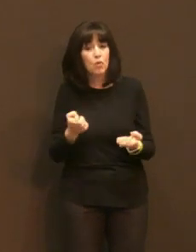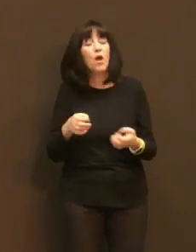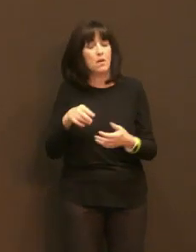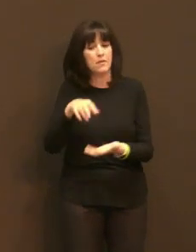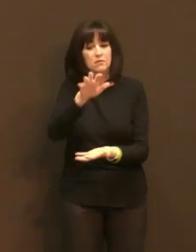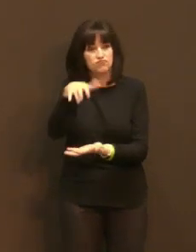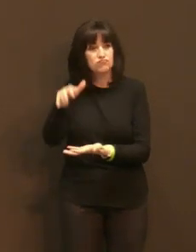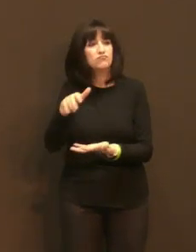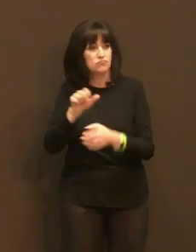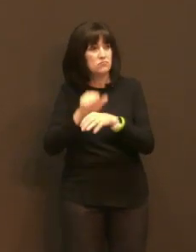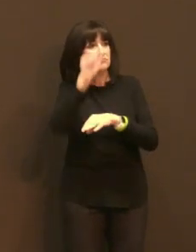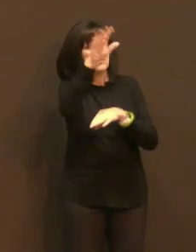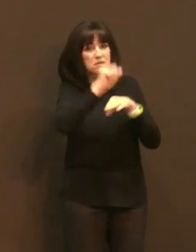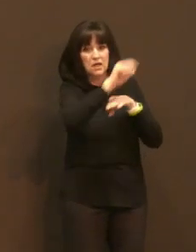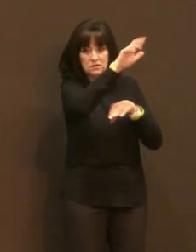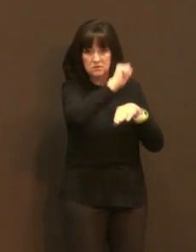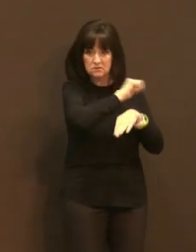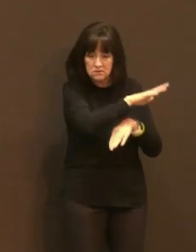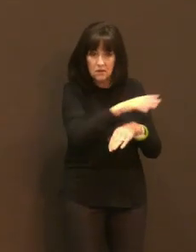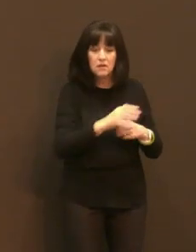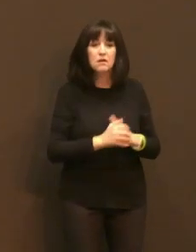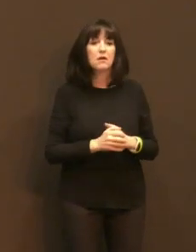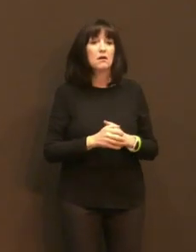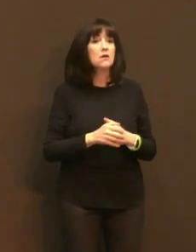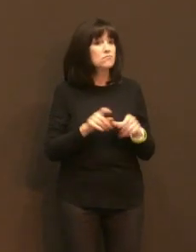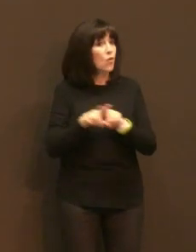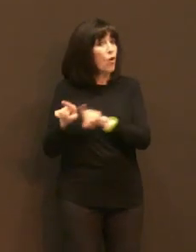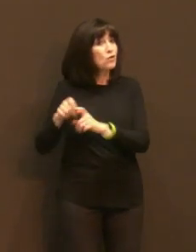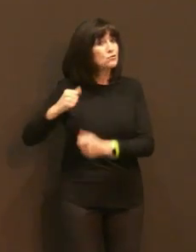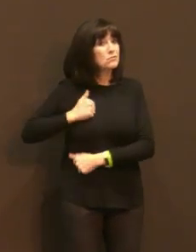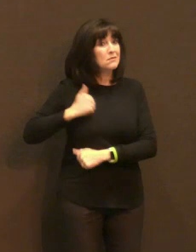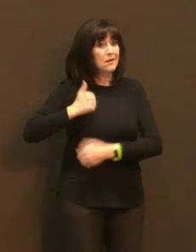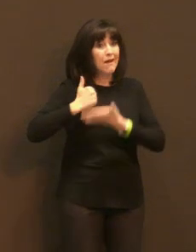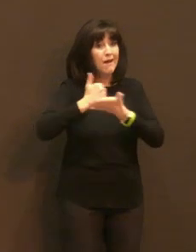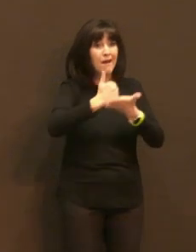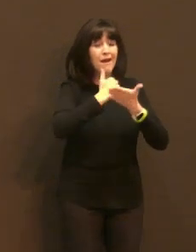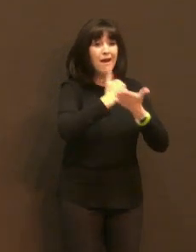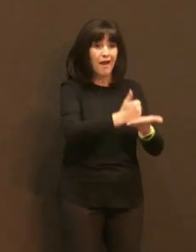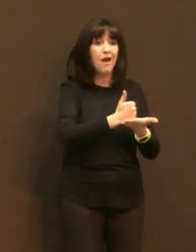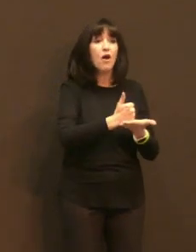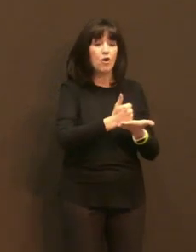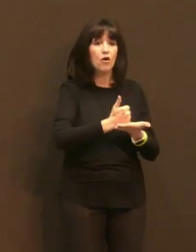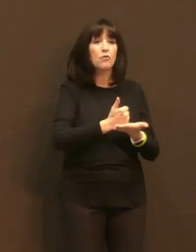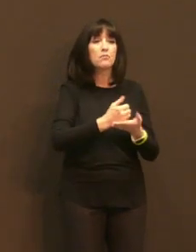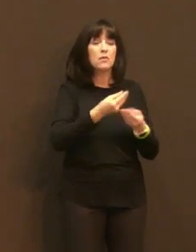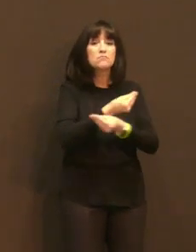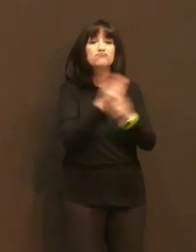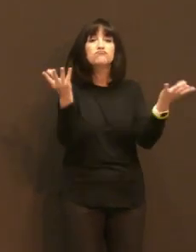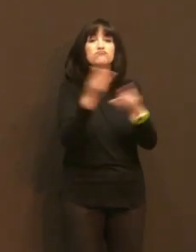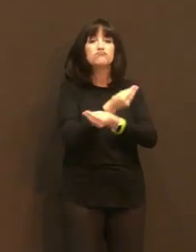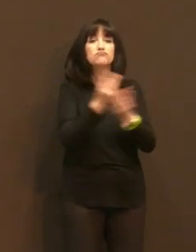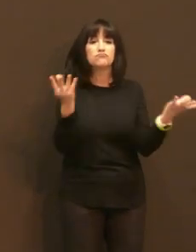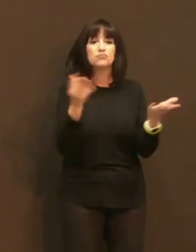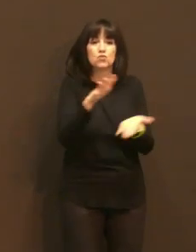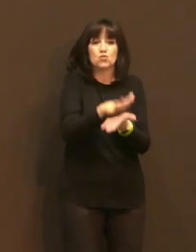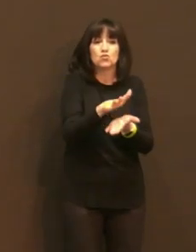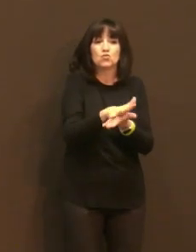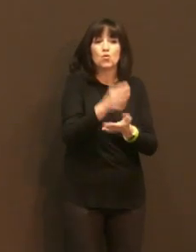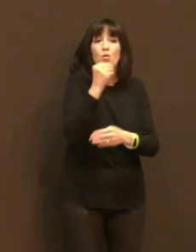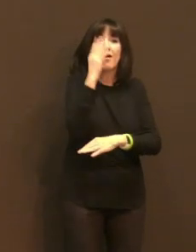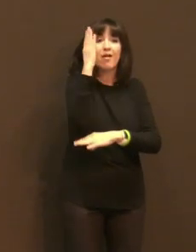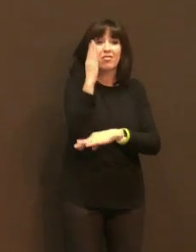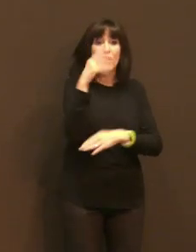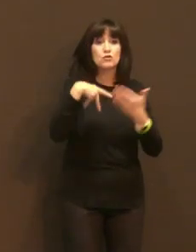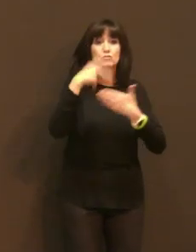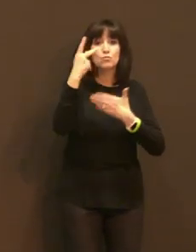missions, whether it's helping with the school lunch delivery of the school of some school districts, or next week they're going to be assisting the Delaware Food Bank